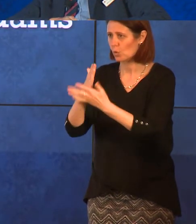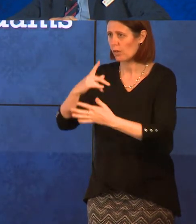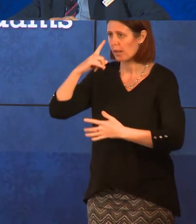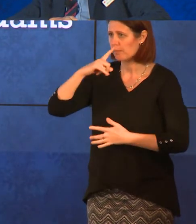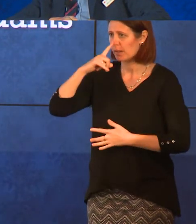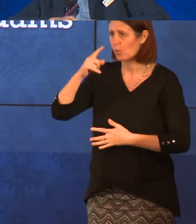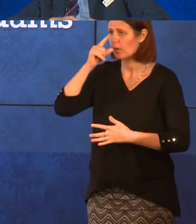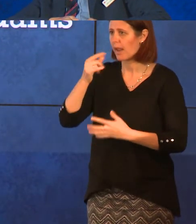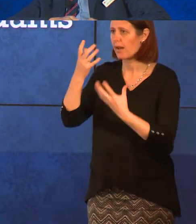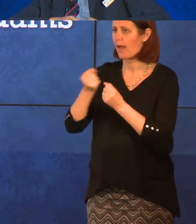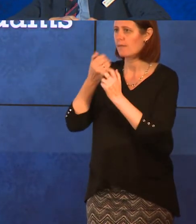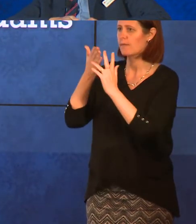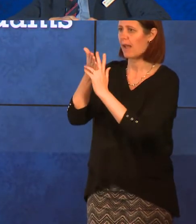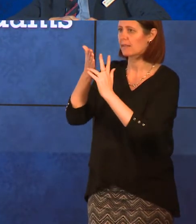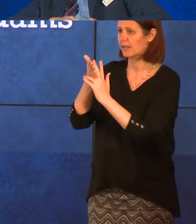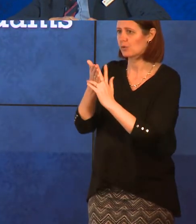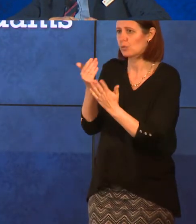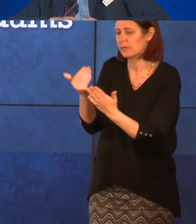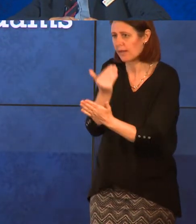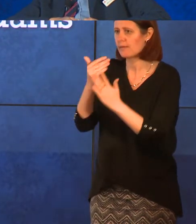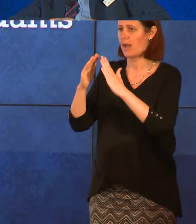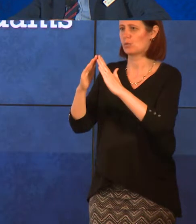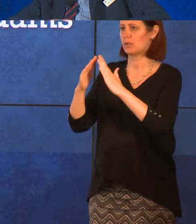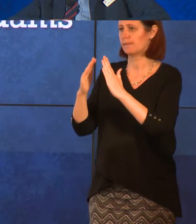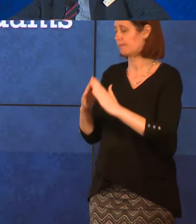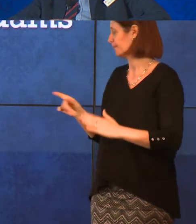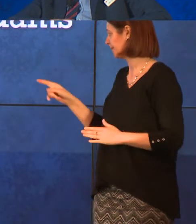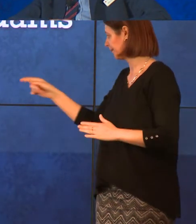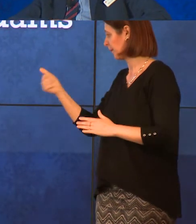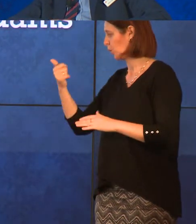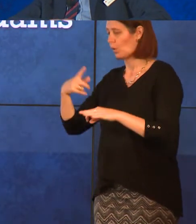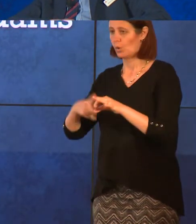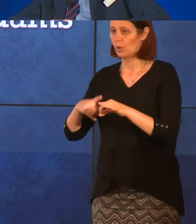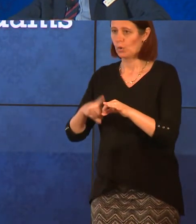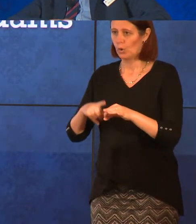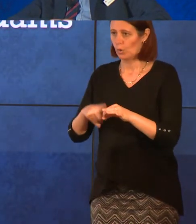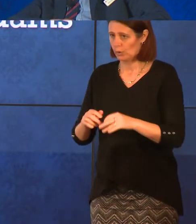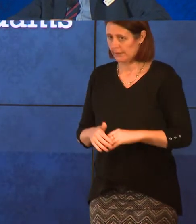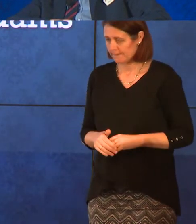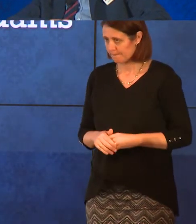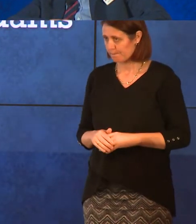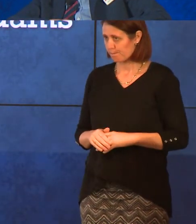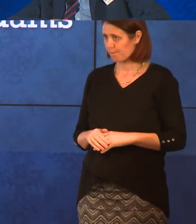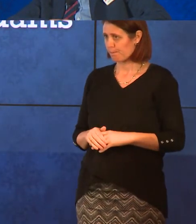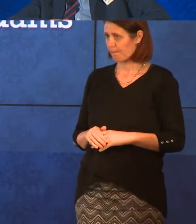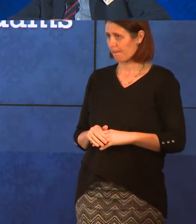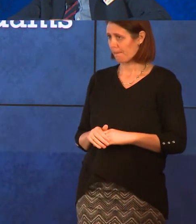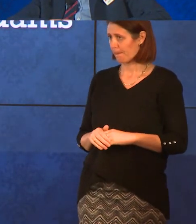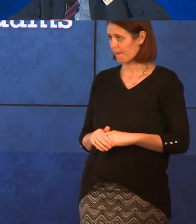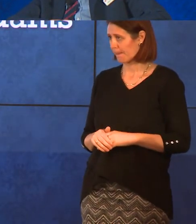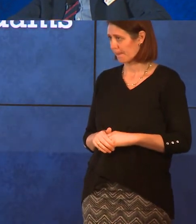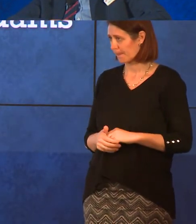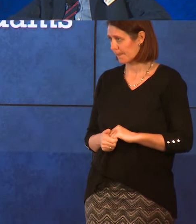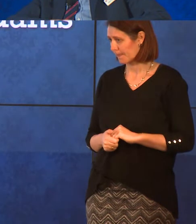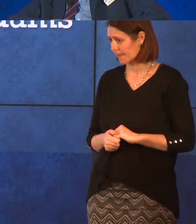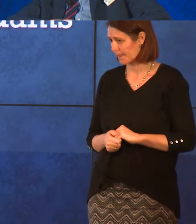can have access to safe housing? Yes, look, that's a good question, Neil, and it